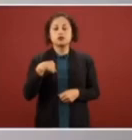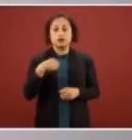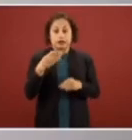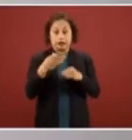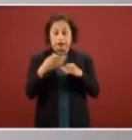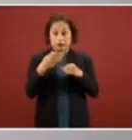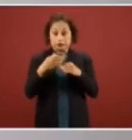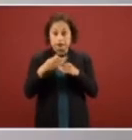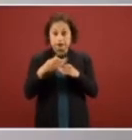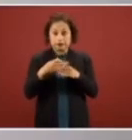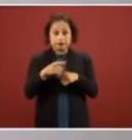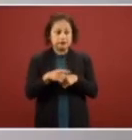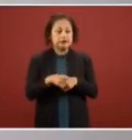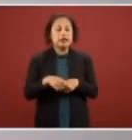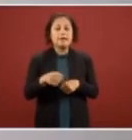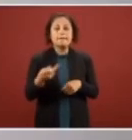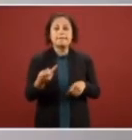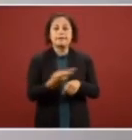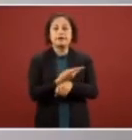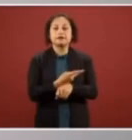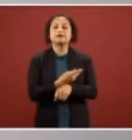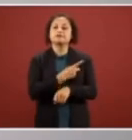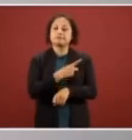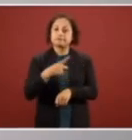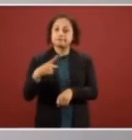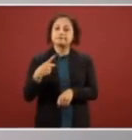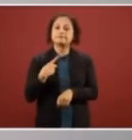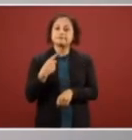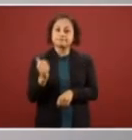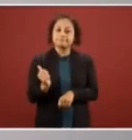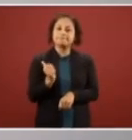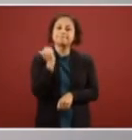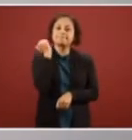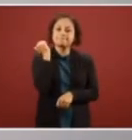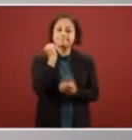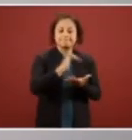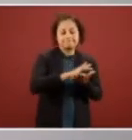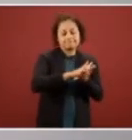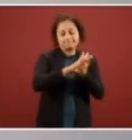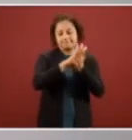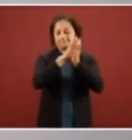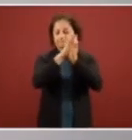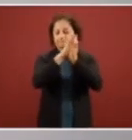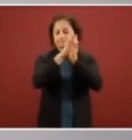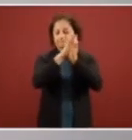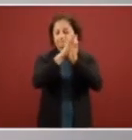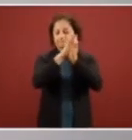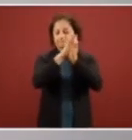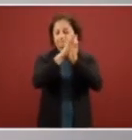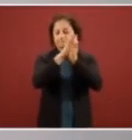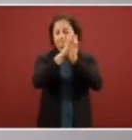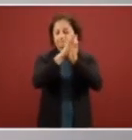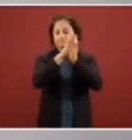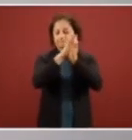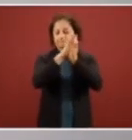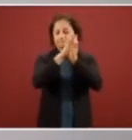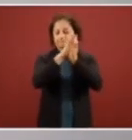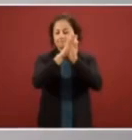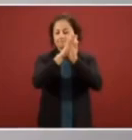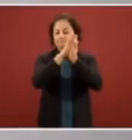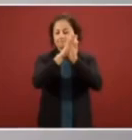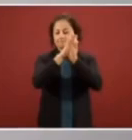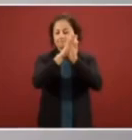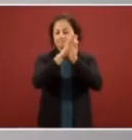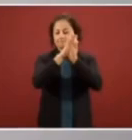circumstances. Para consumar la transformación, para llevar a cabo los cambios. In order to consummate